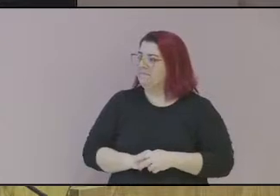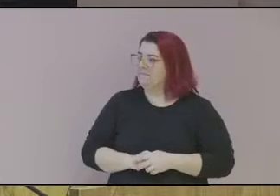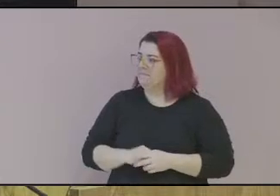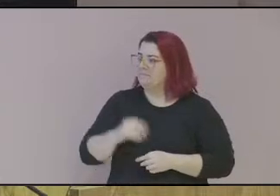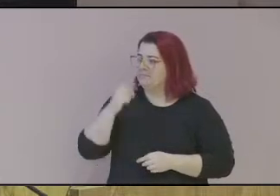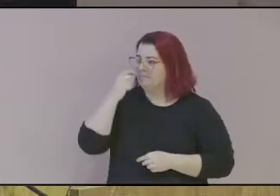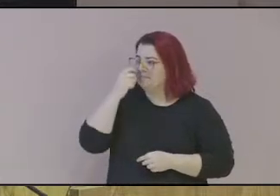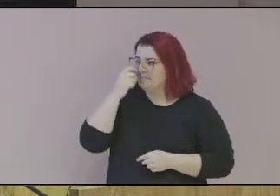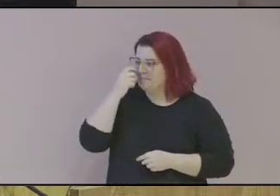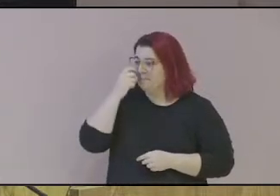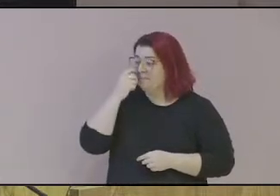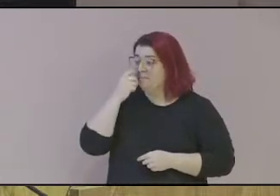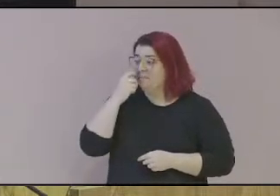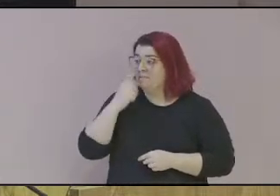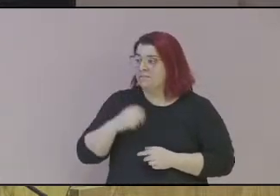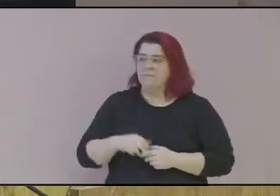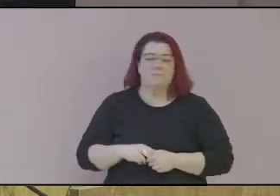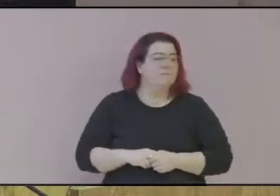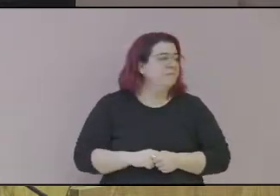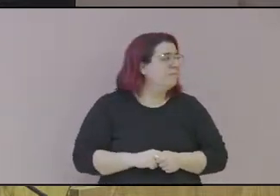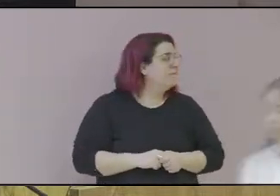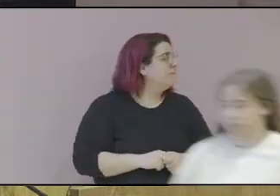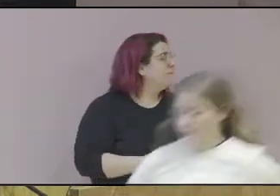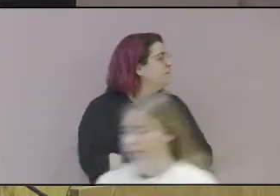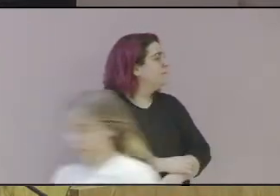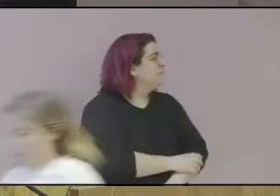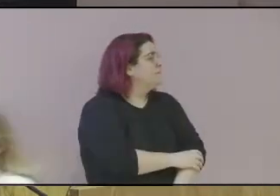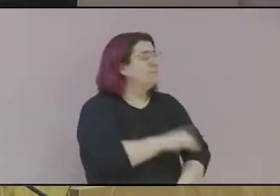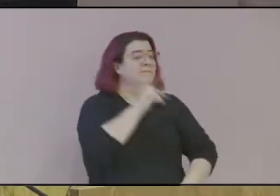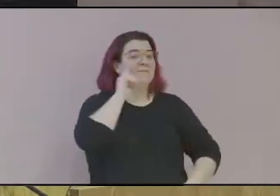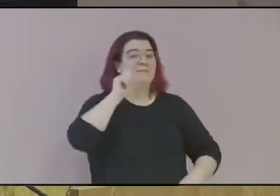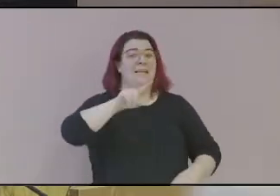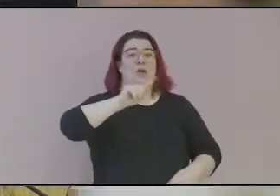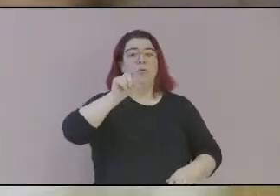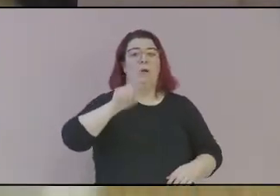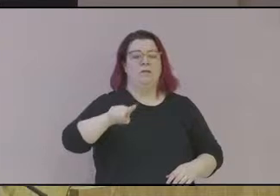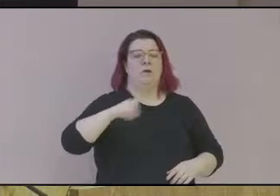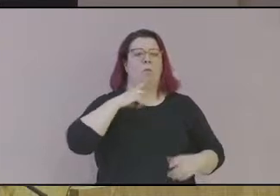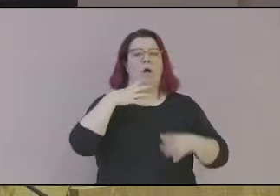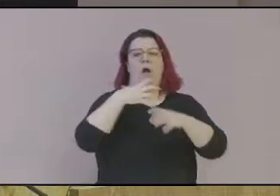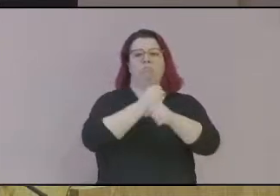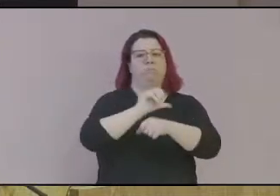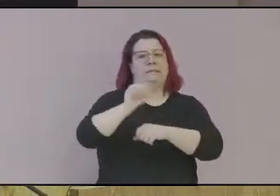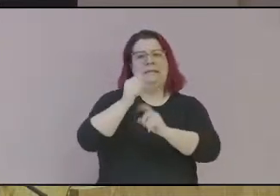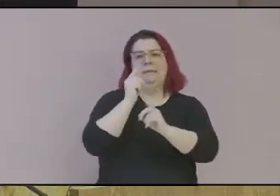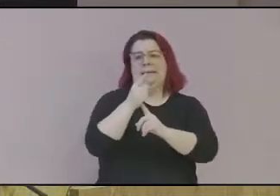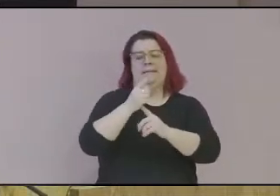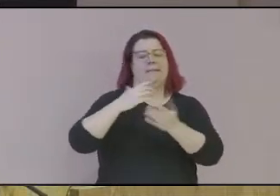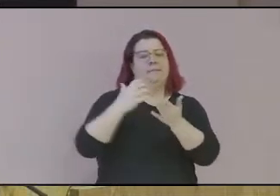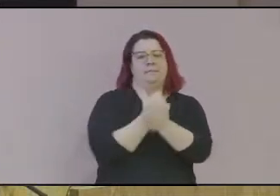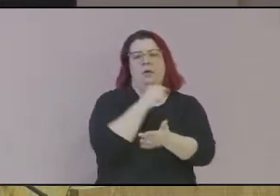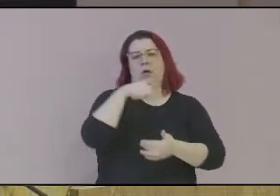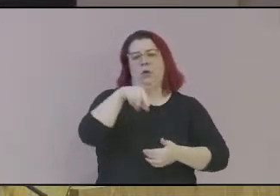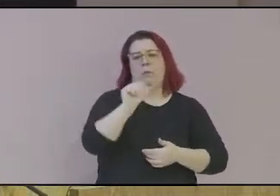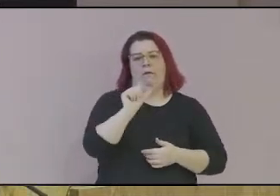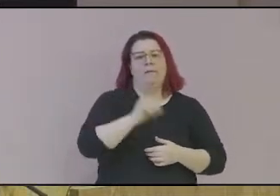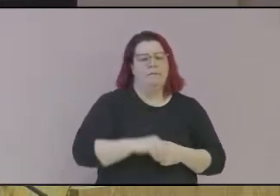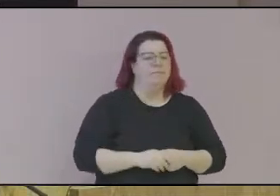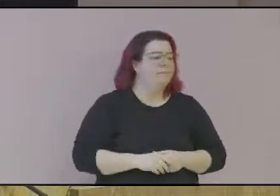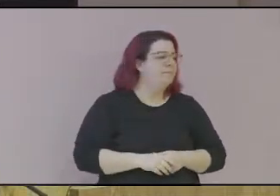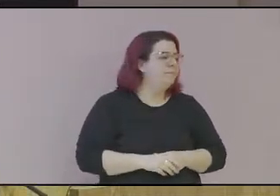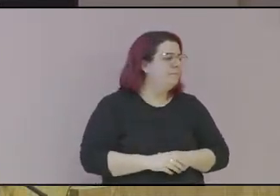Should I sit down? No. There's a question. We'll just have 10 minutes of